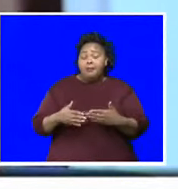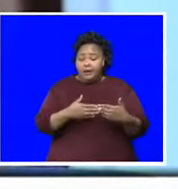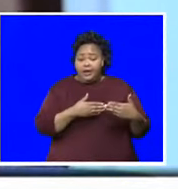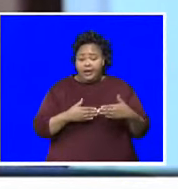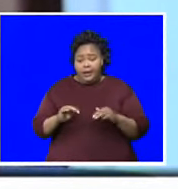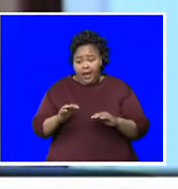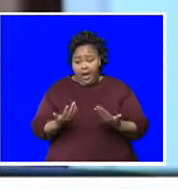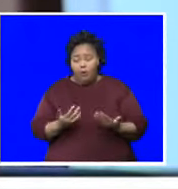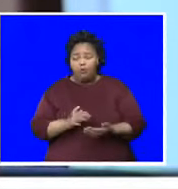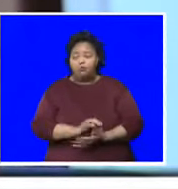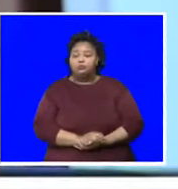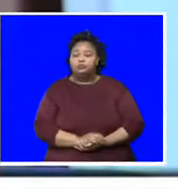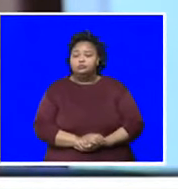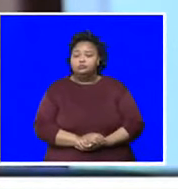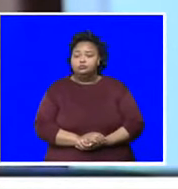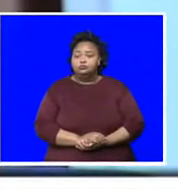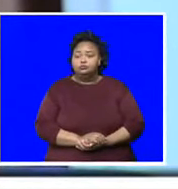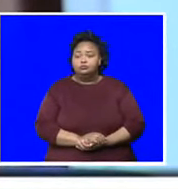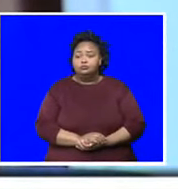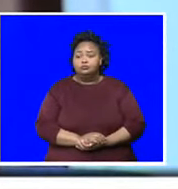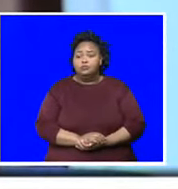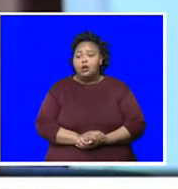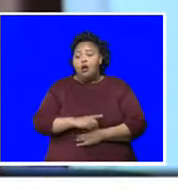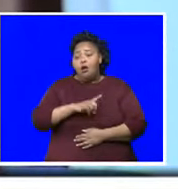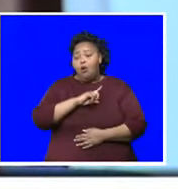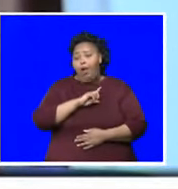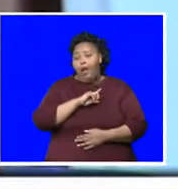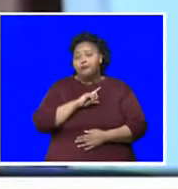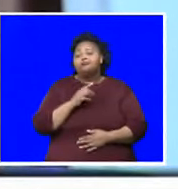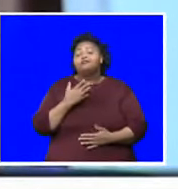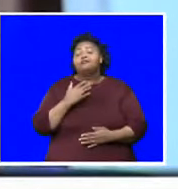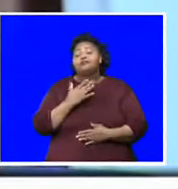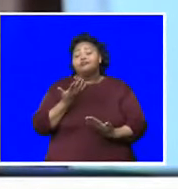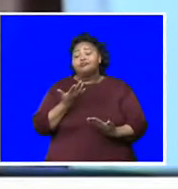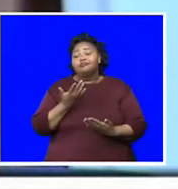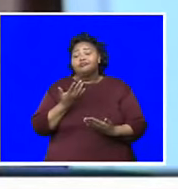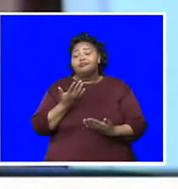Mama setincane etinyanga sibika sabe siphumile kulabo medical aid.